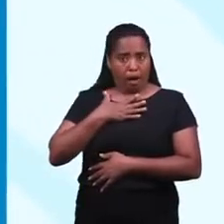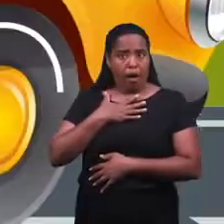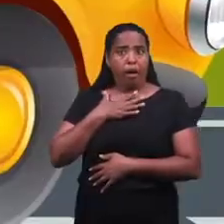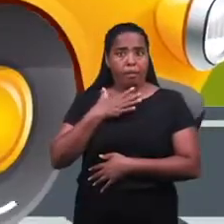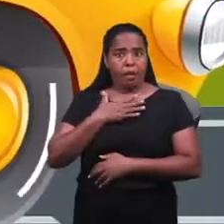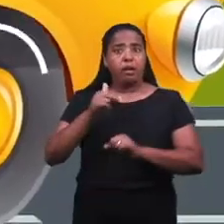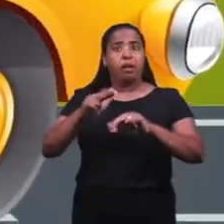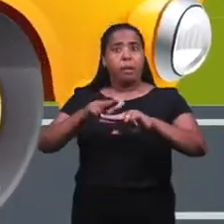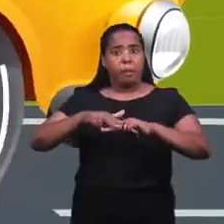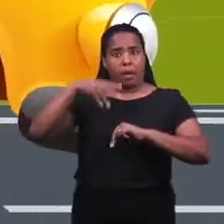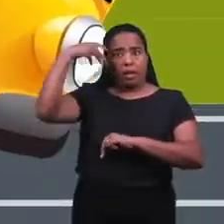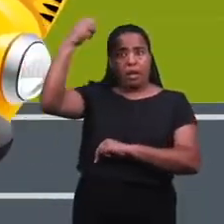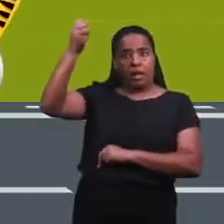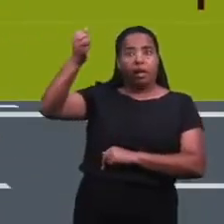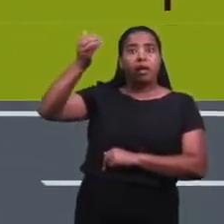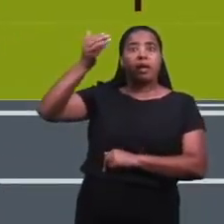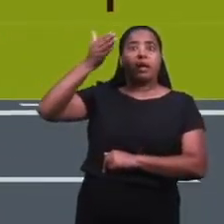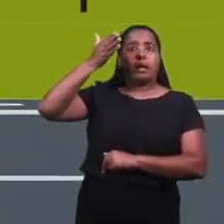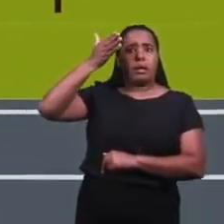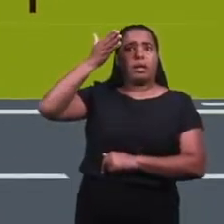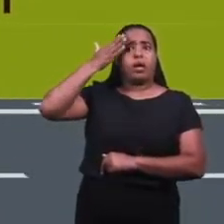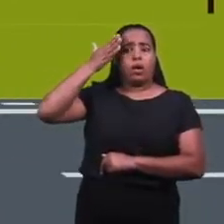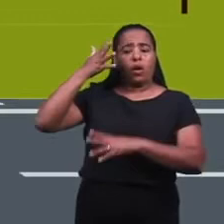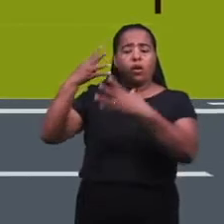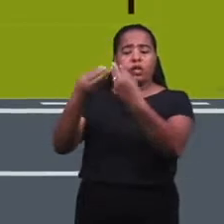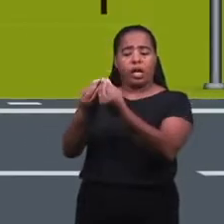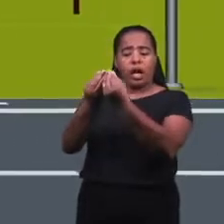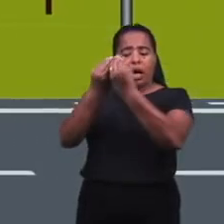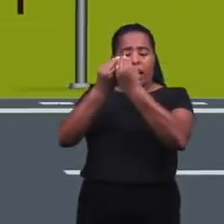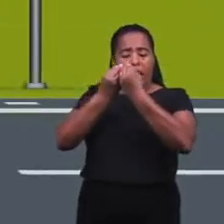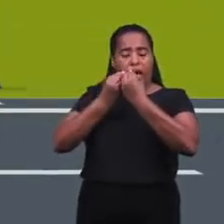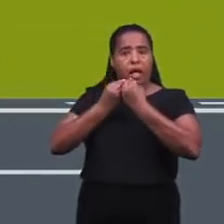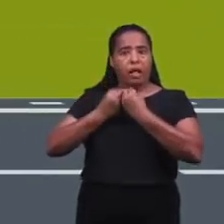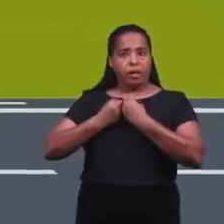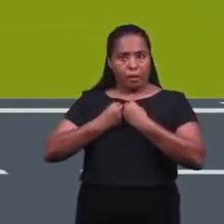I was saved by the grace that was deposited in me.